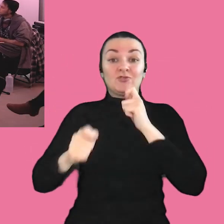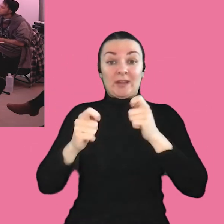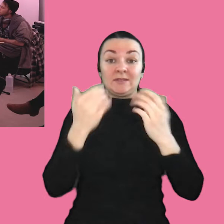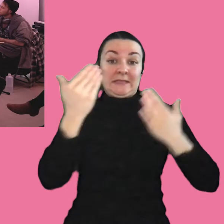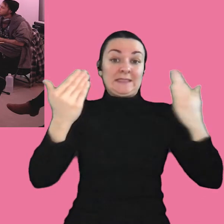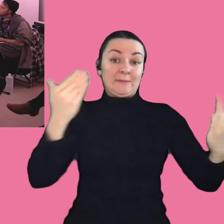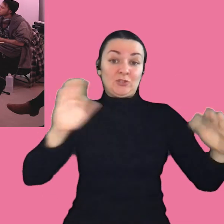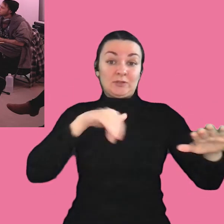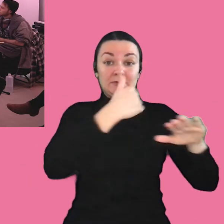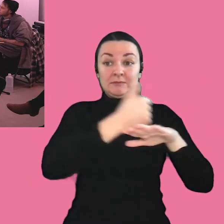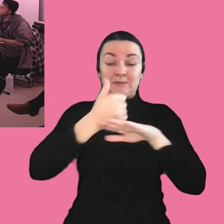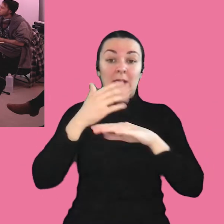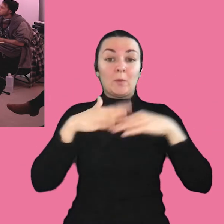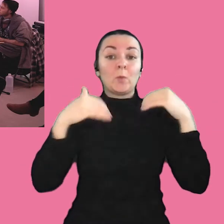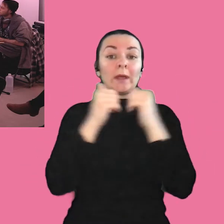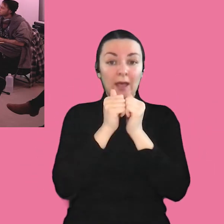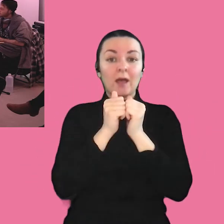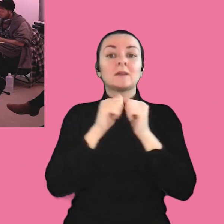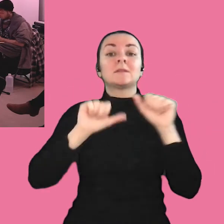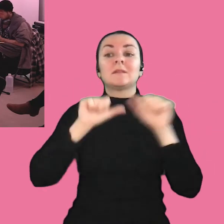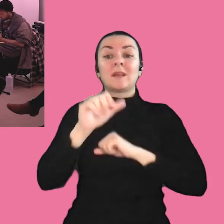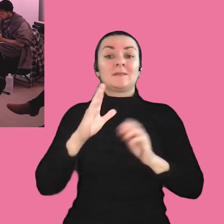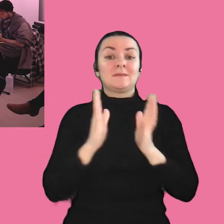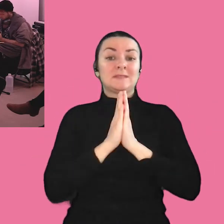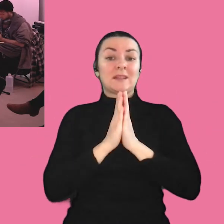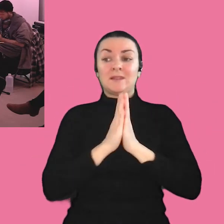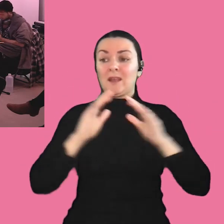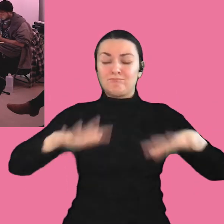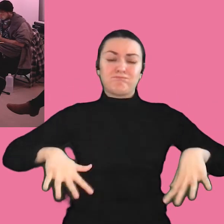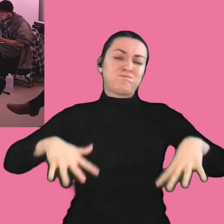community, and how that's created a narrative. But